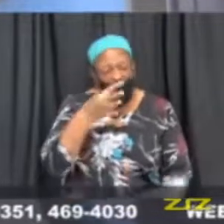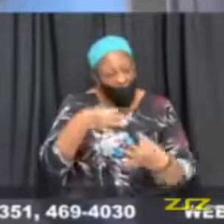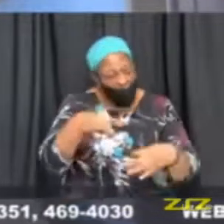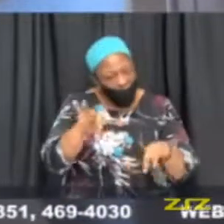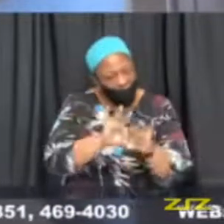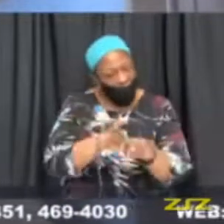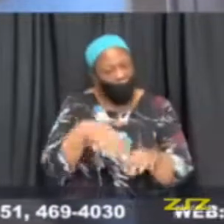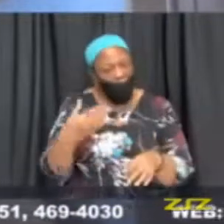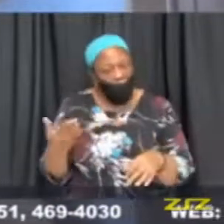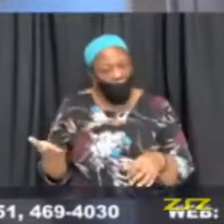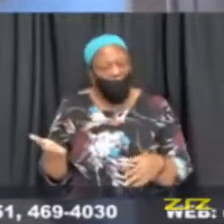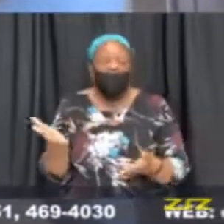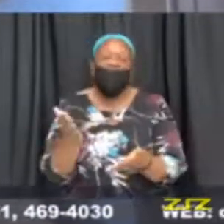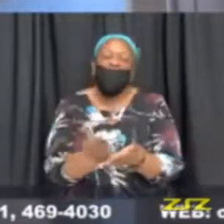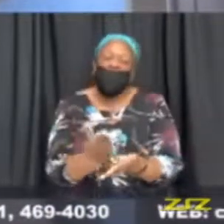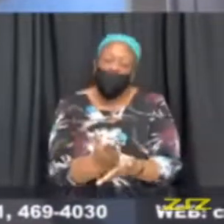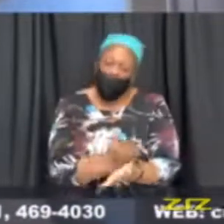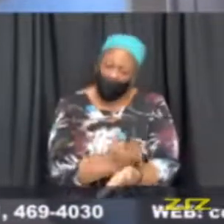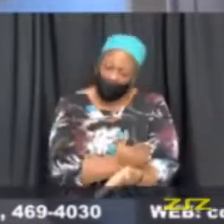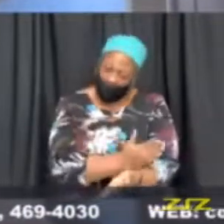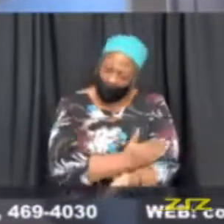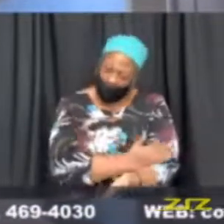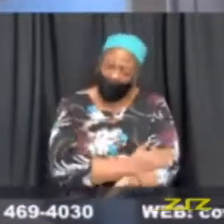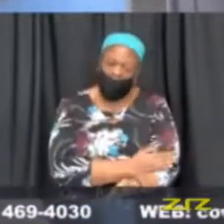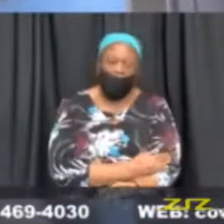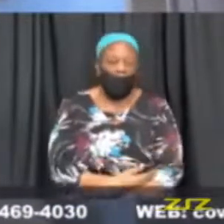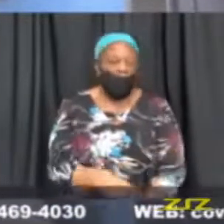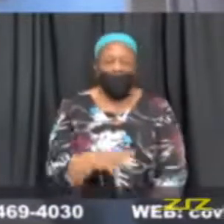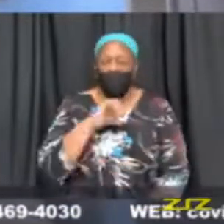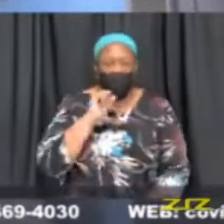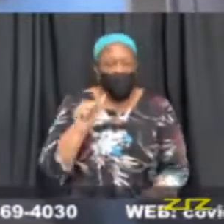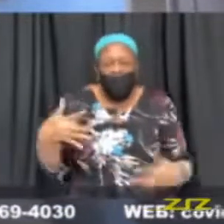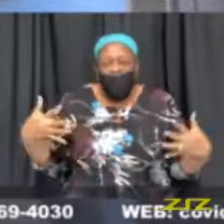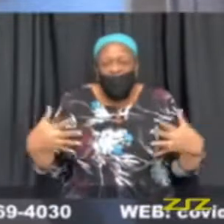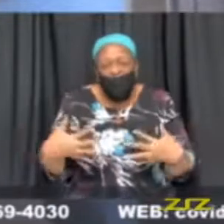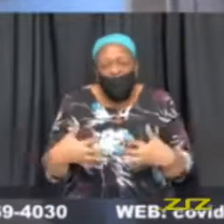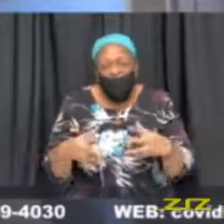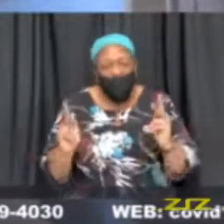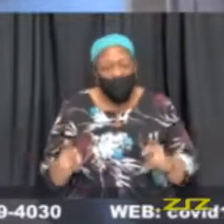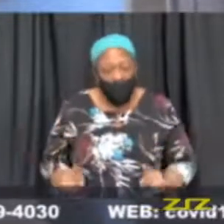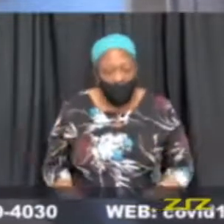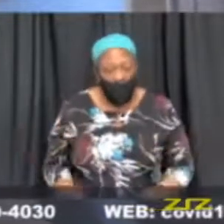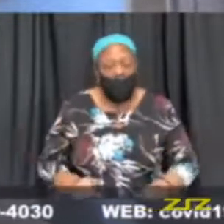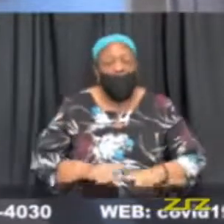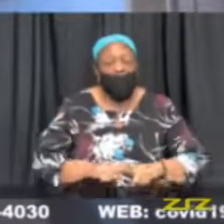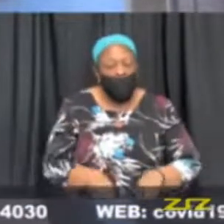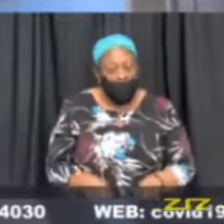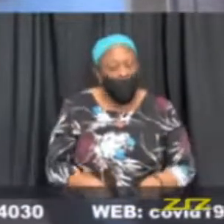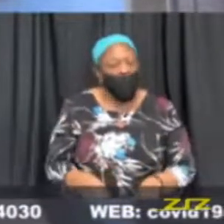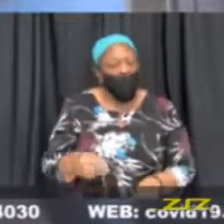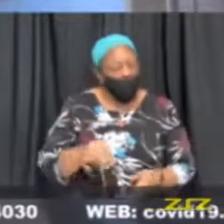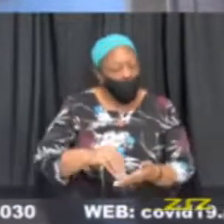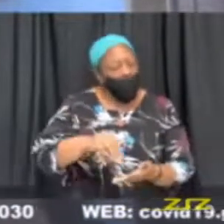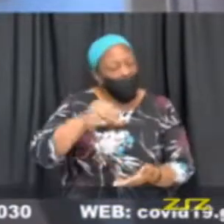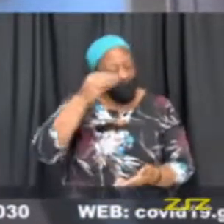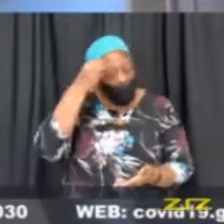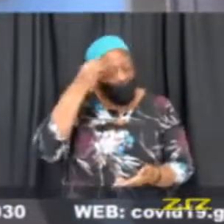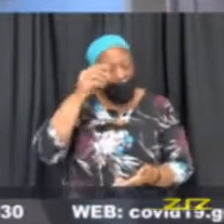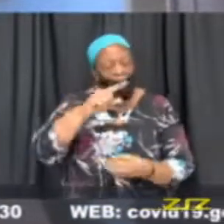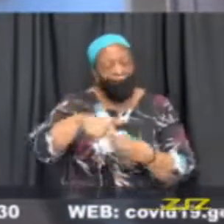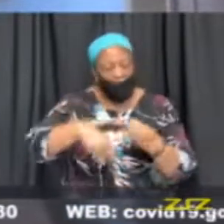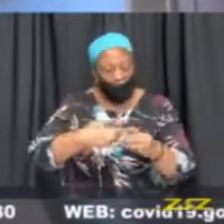was preparation. So this is not meant to scare anyone, but we all live in